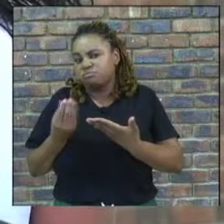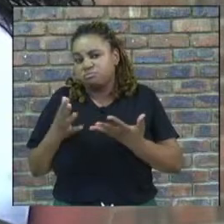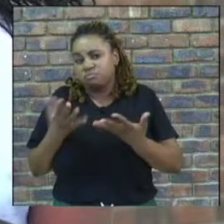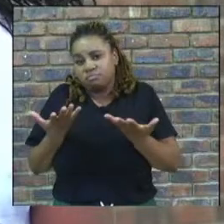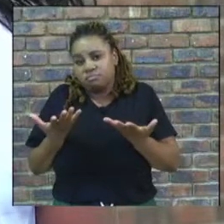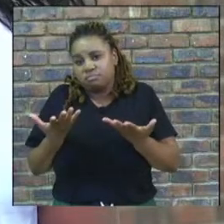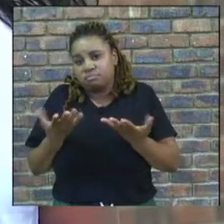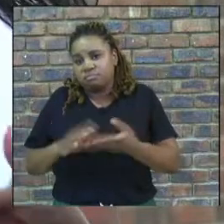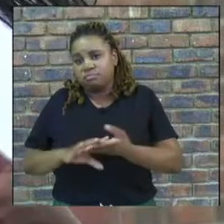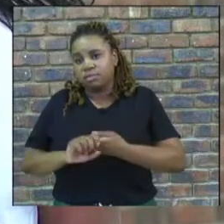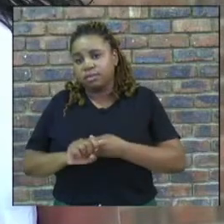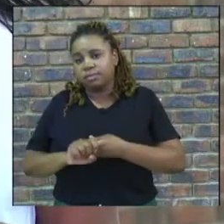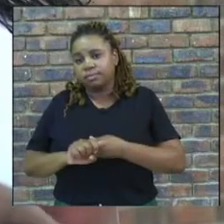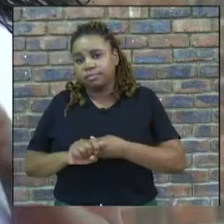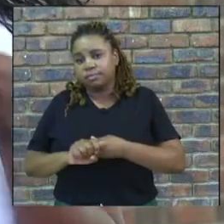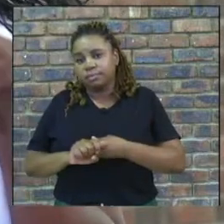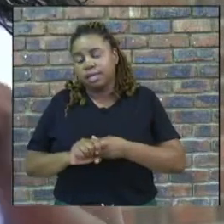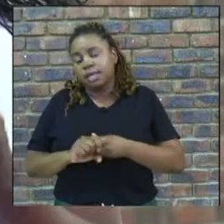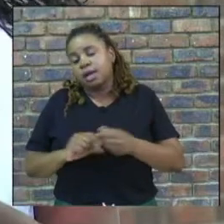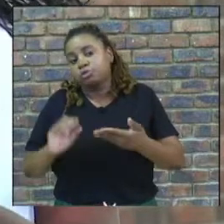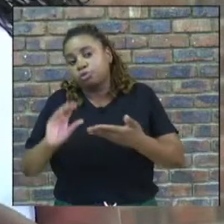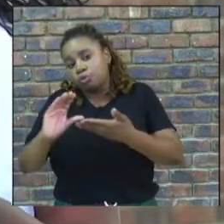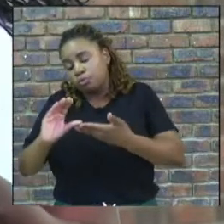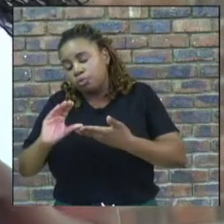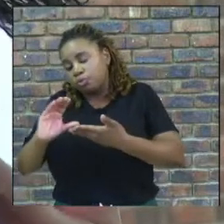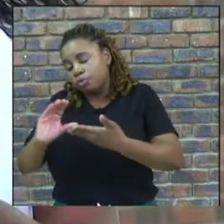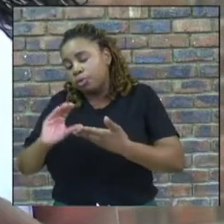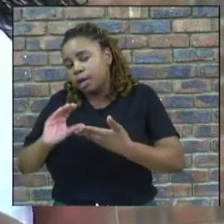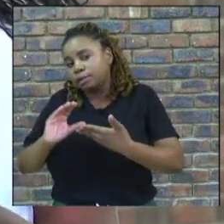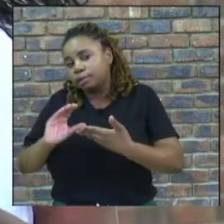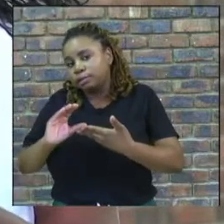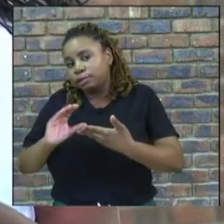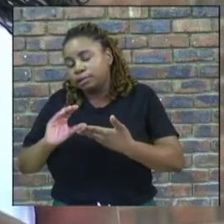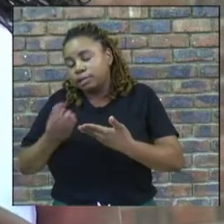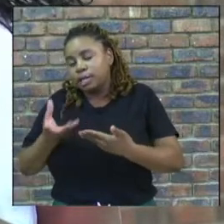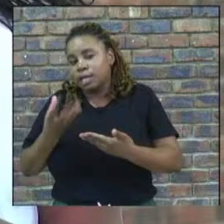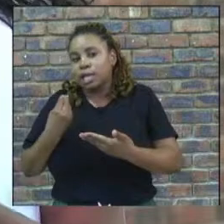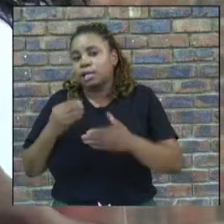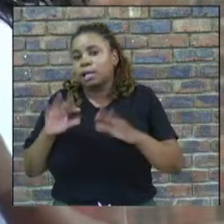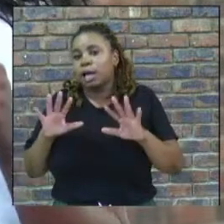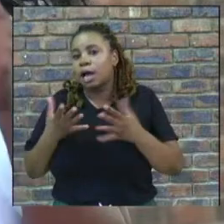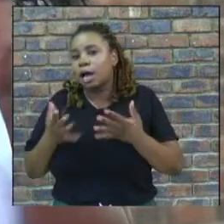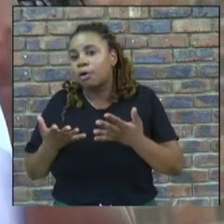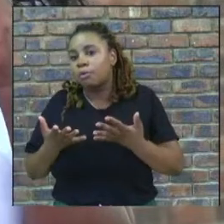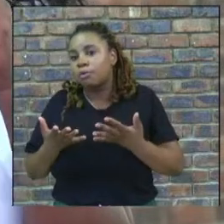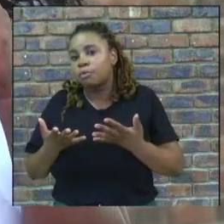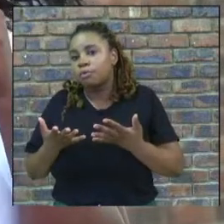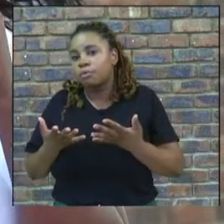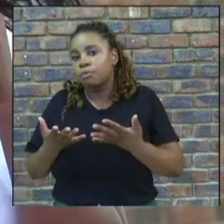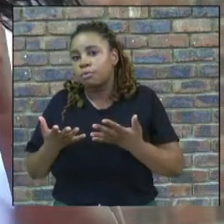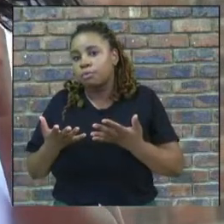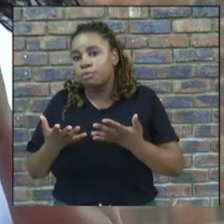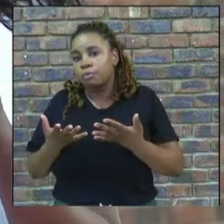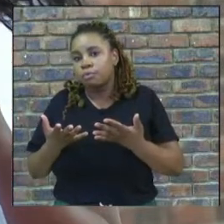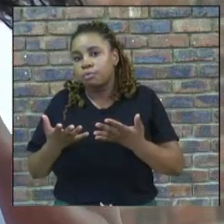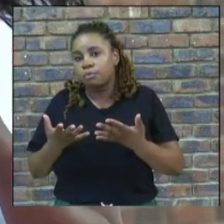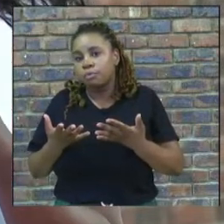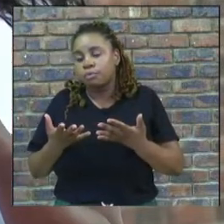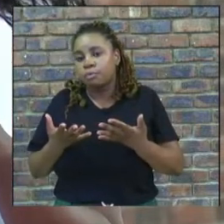gese eo re tlo e thola jwang, re tla e thola na? Ho le thata ha kana mmusong ho thola tšhelete ya ntho e nyane